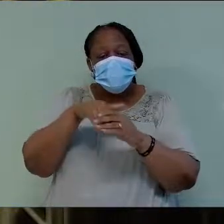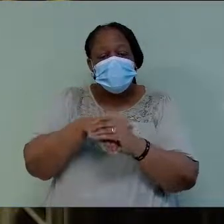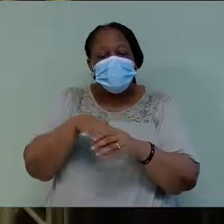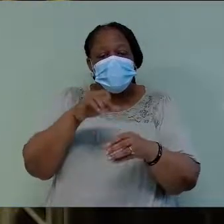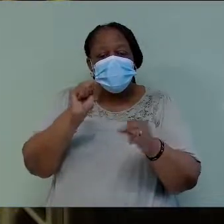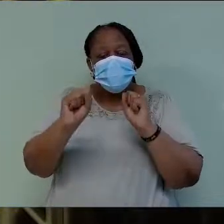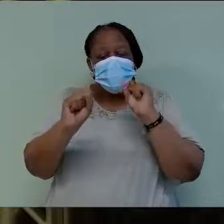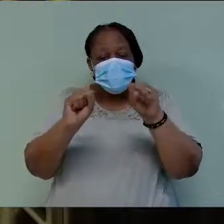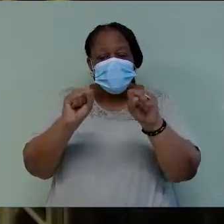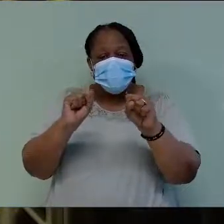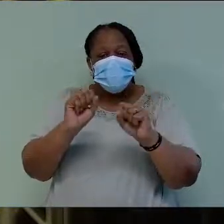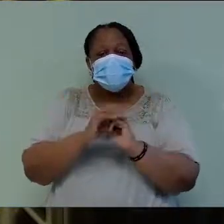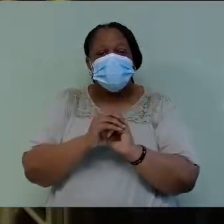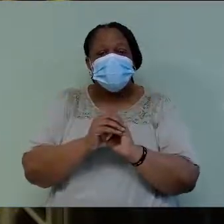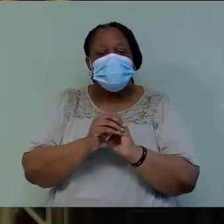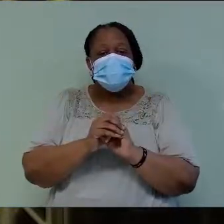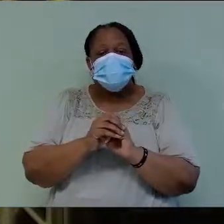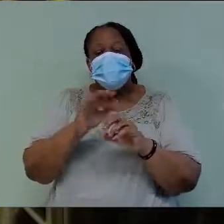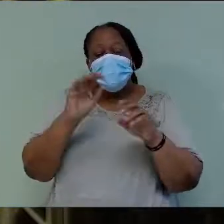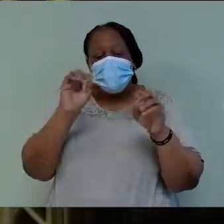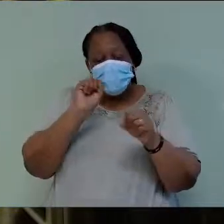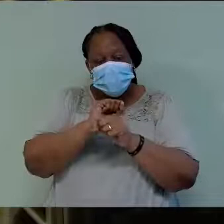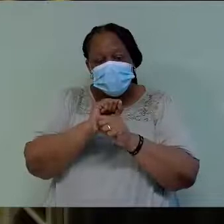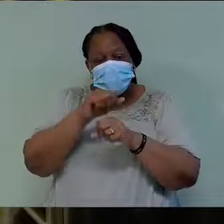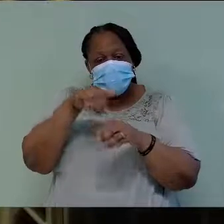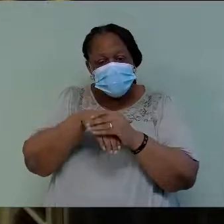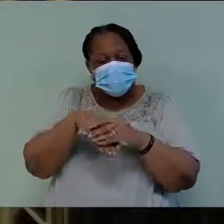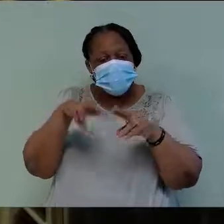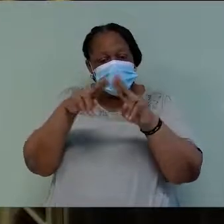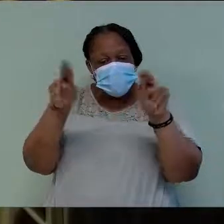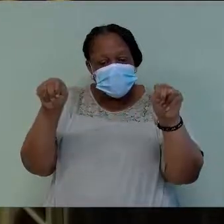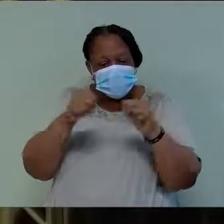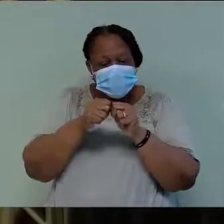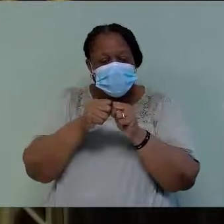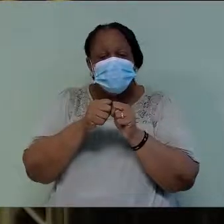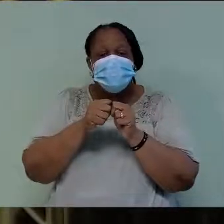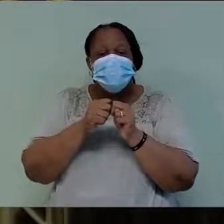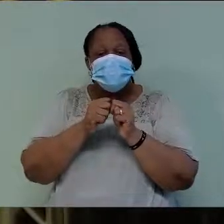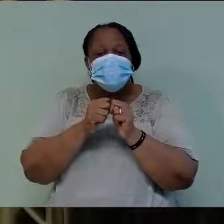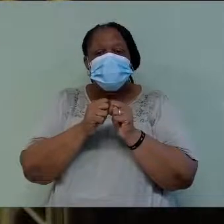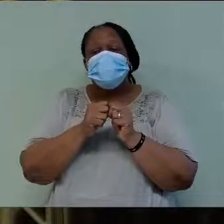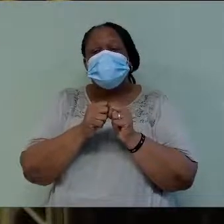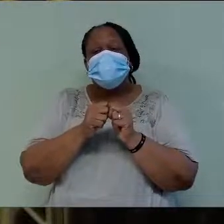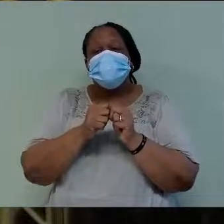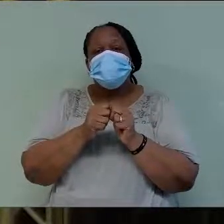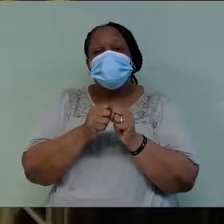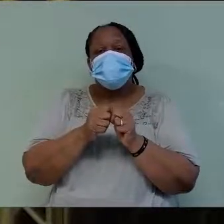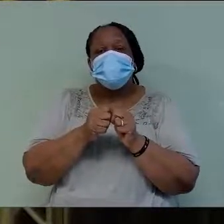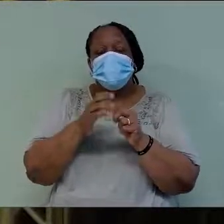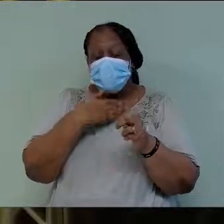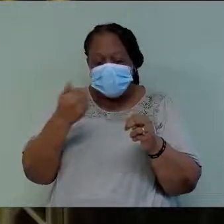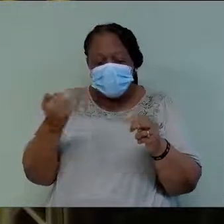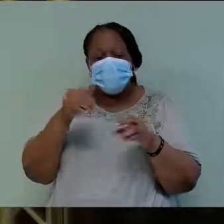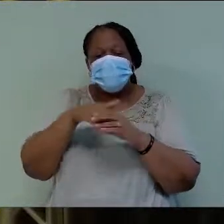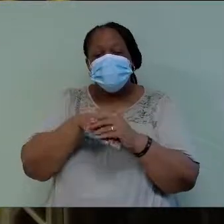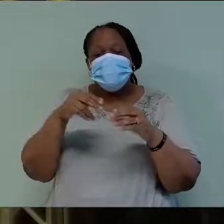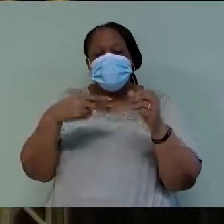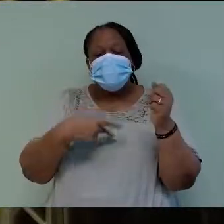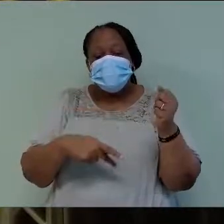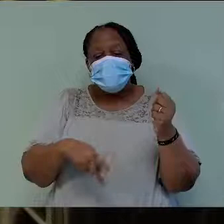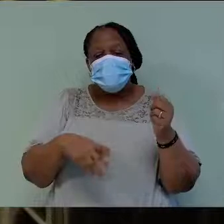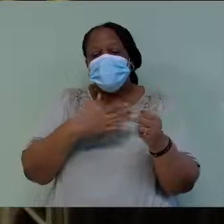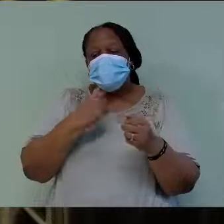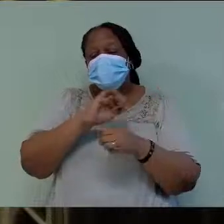Chief Labor Officer in Nevis and his staff, the staff at the Ministry and Department of Labor in St. Kitts, and to the